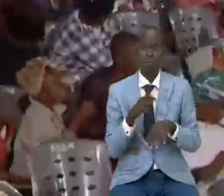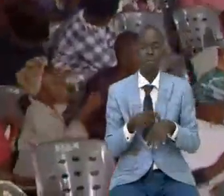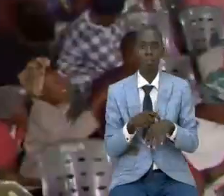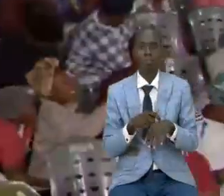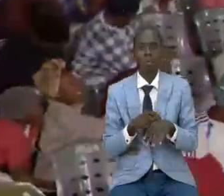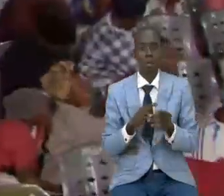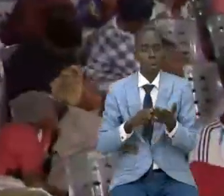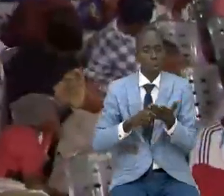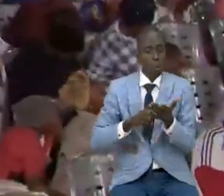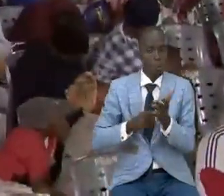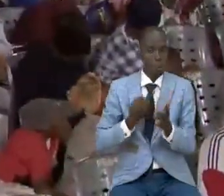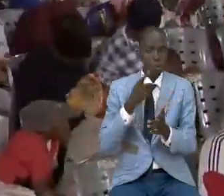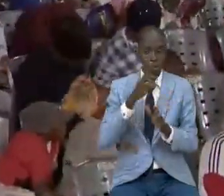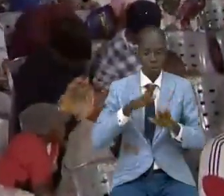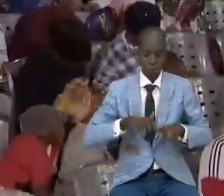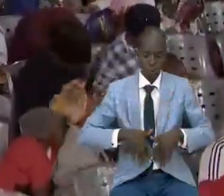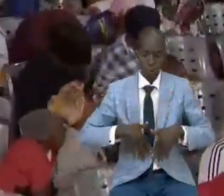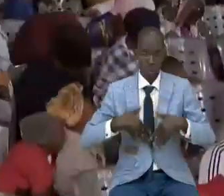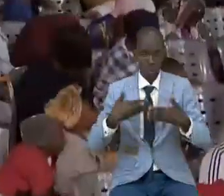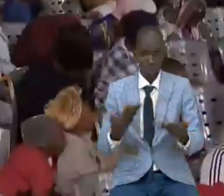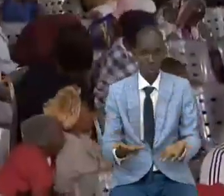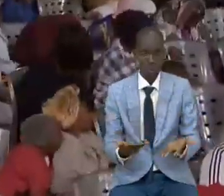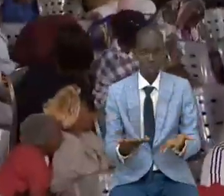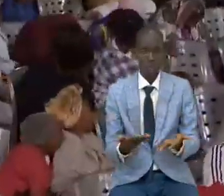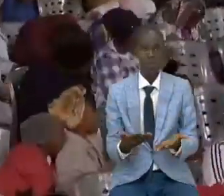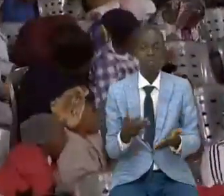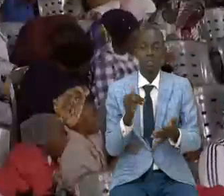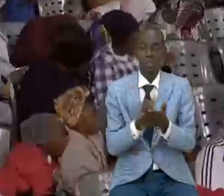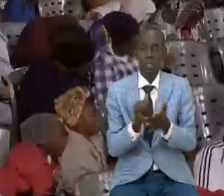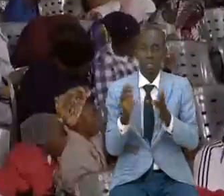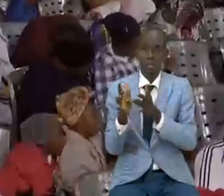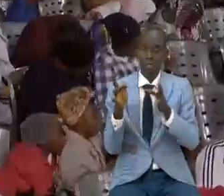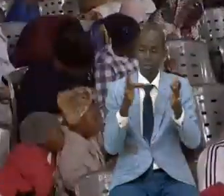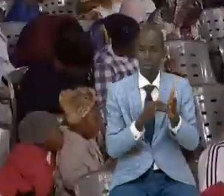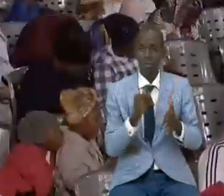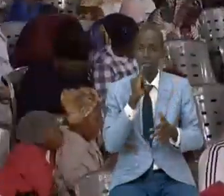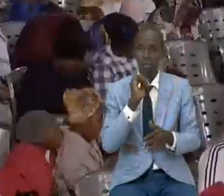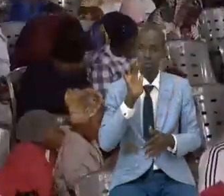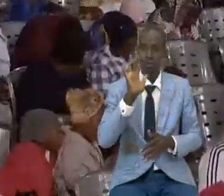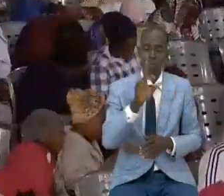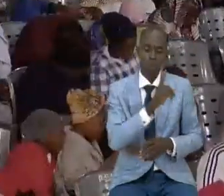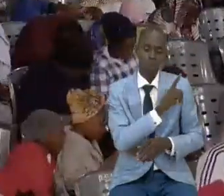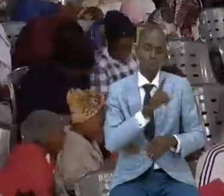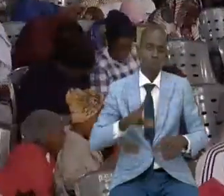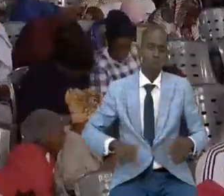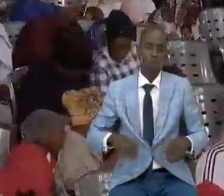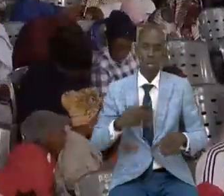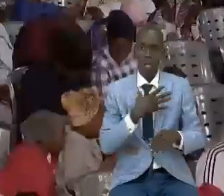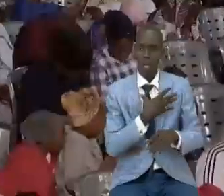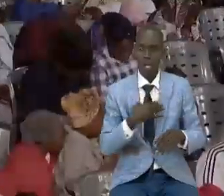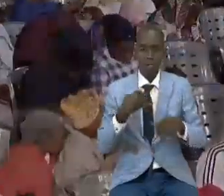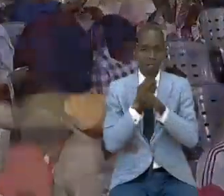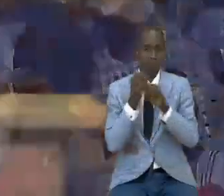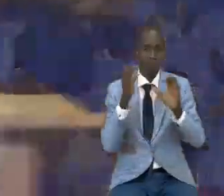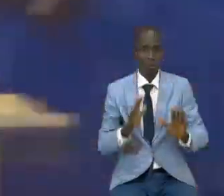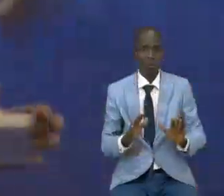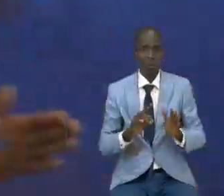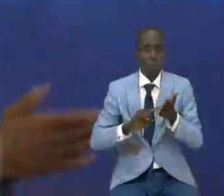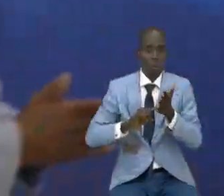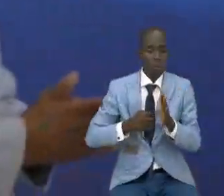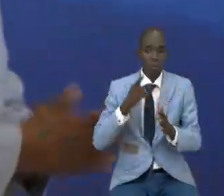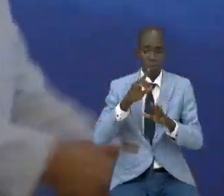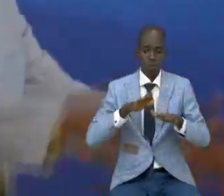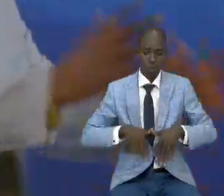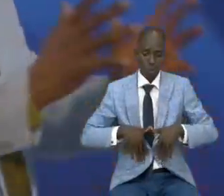confess with your mouth that Jesus is your Lord and Savior, once you confess with your